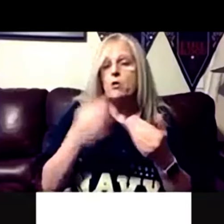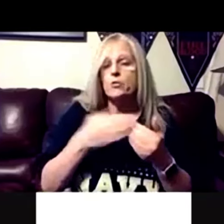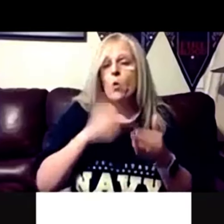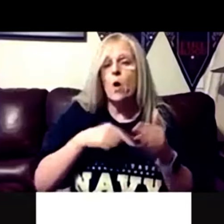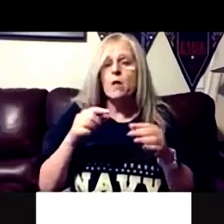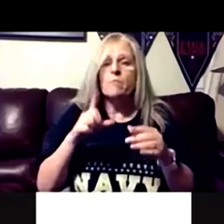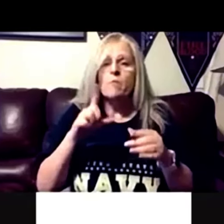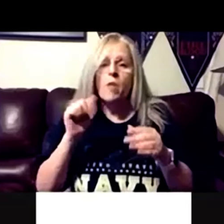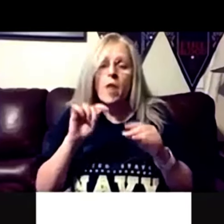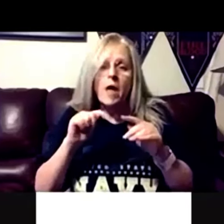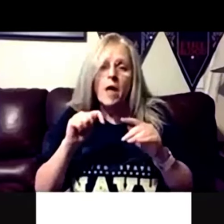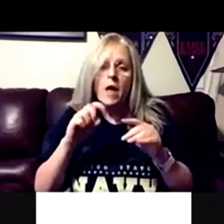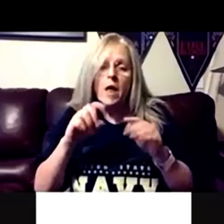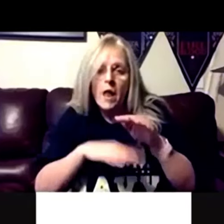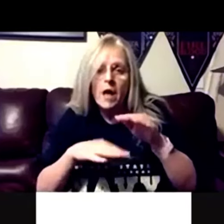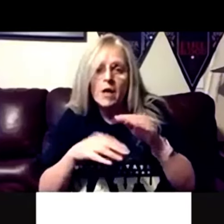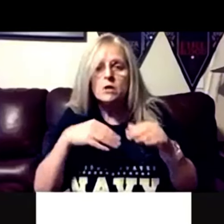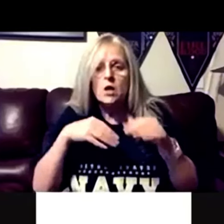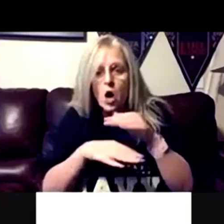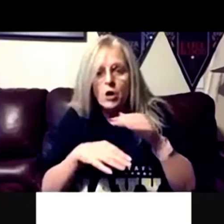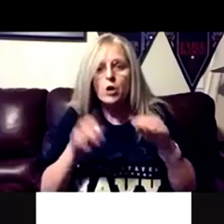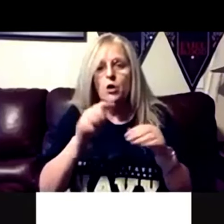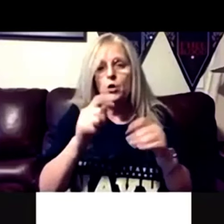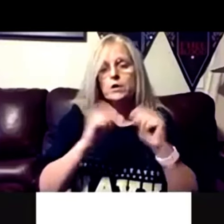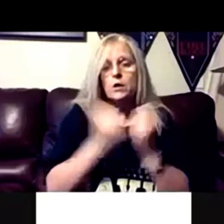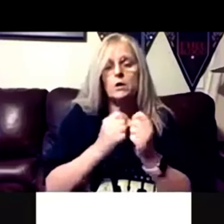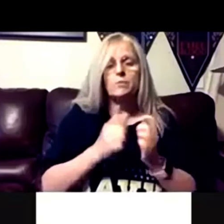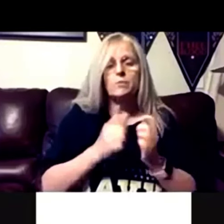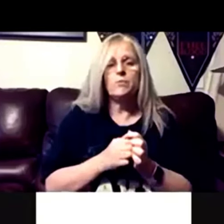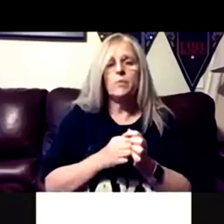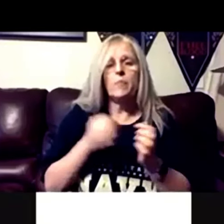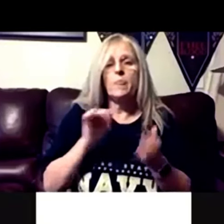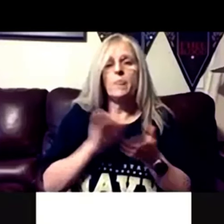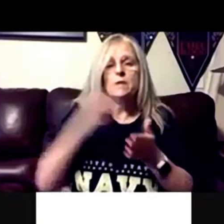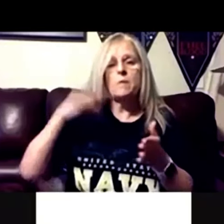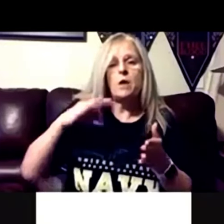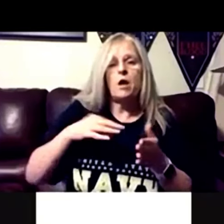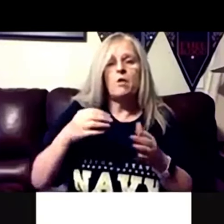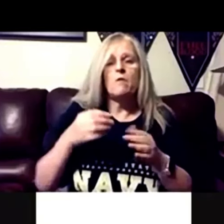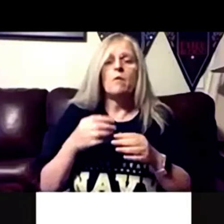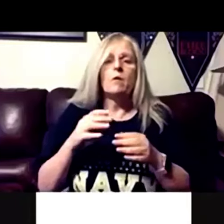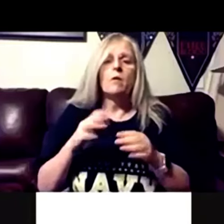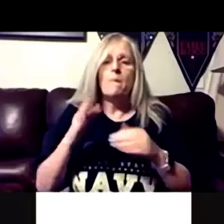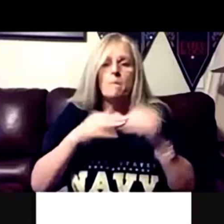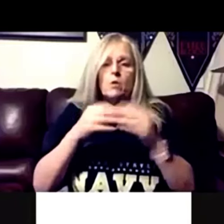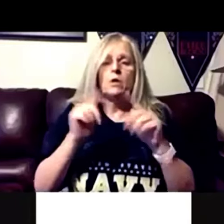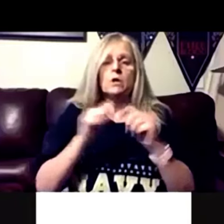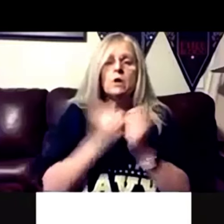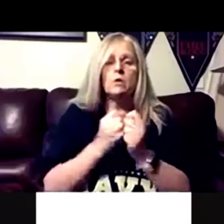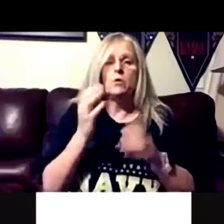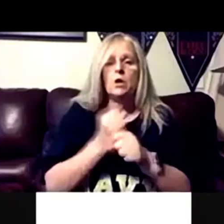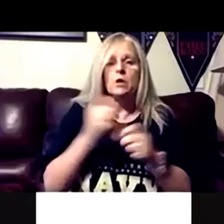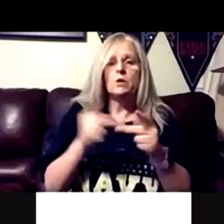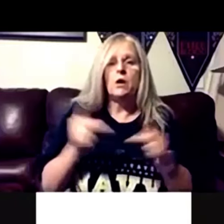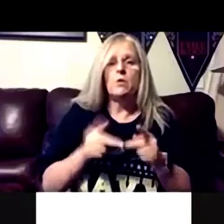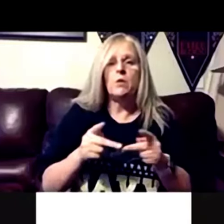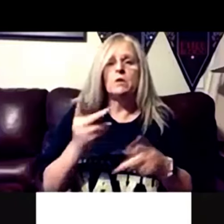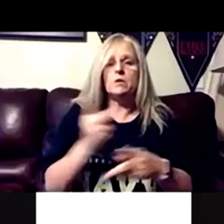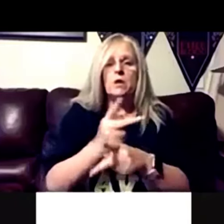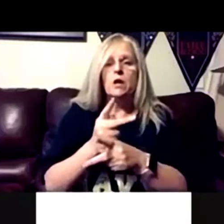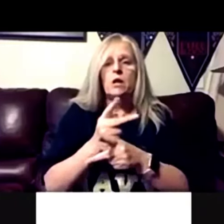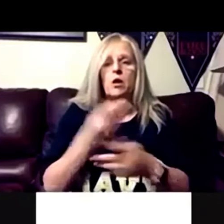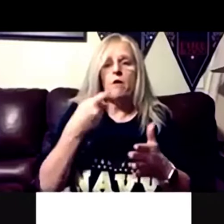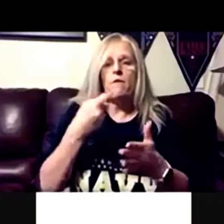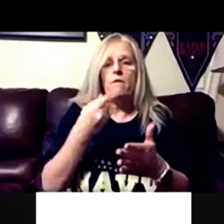the tangible benefit of building a team. You will get to that place of taking care of your financial